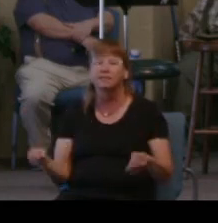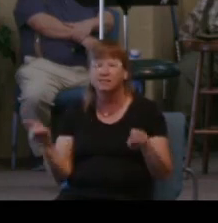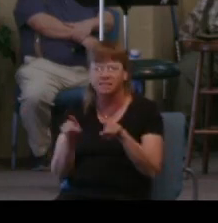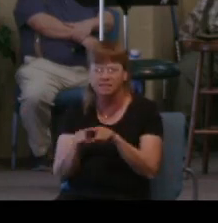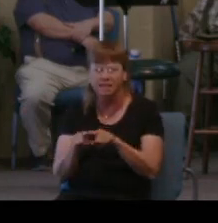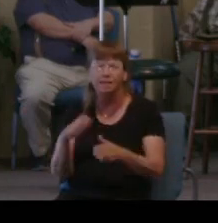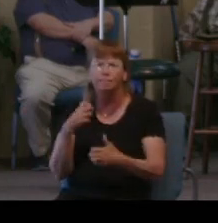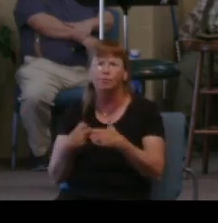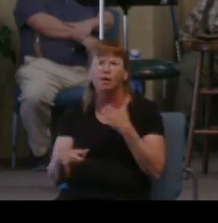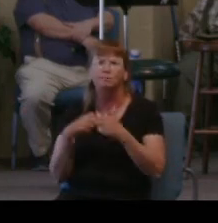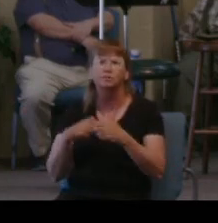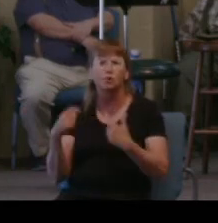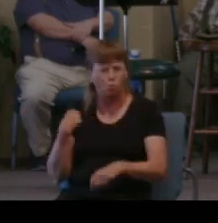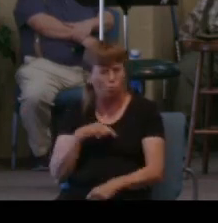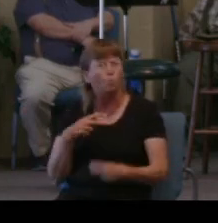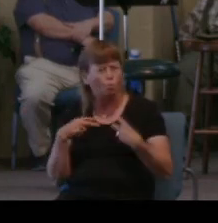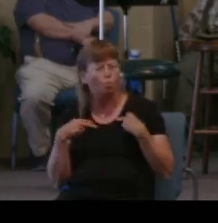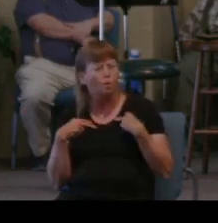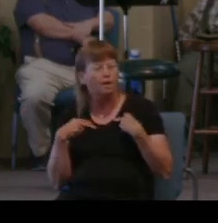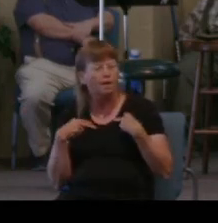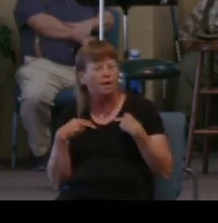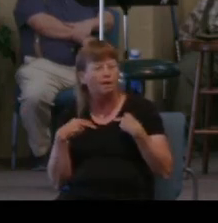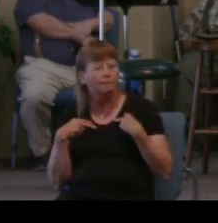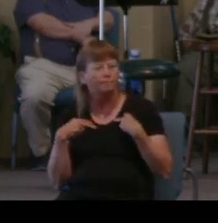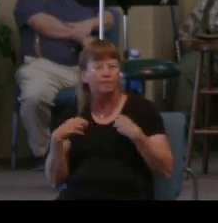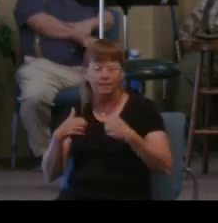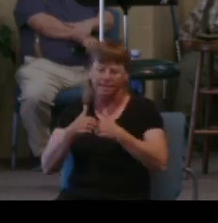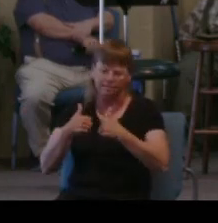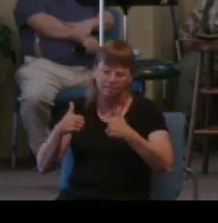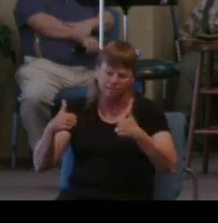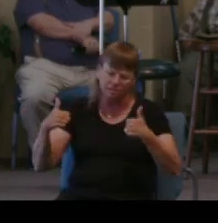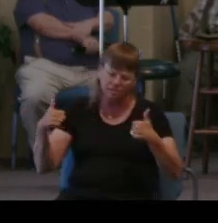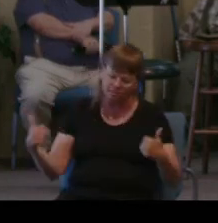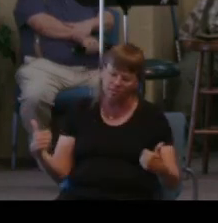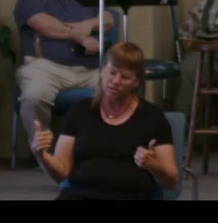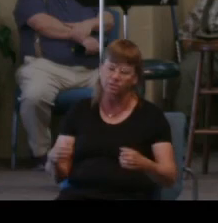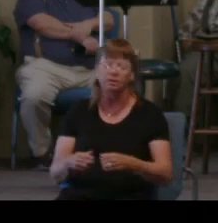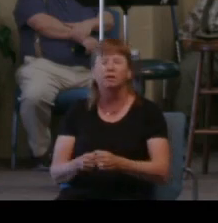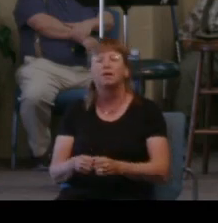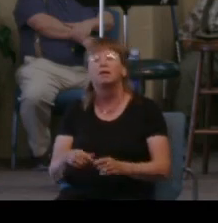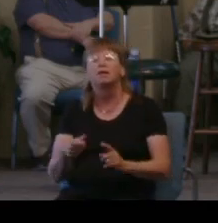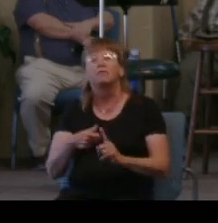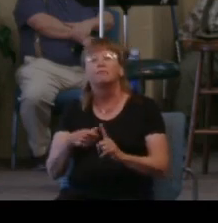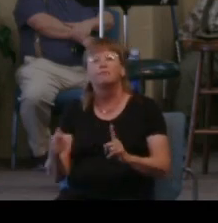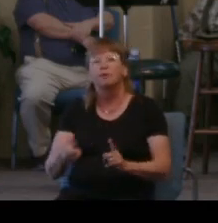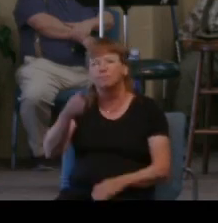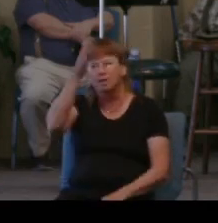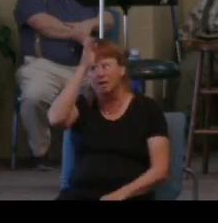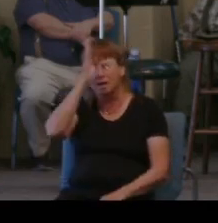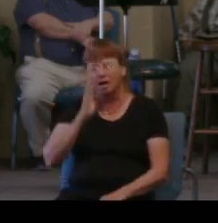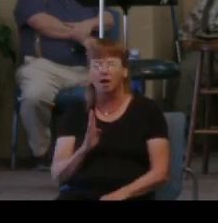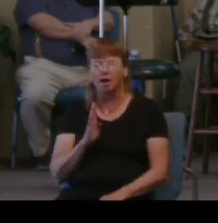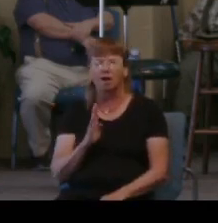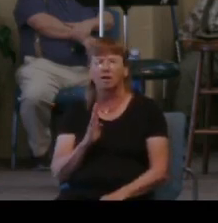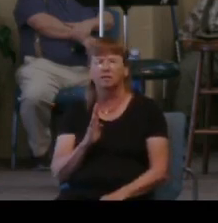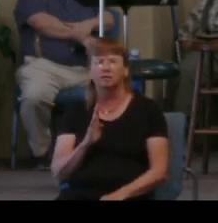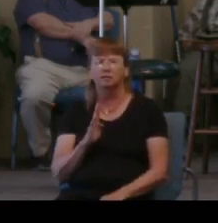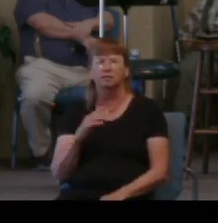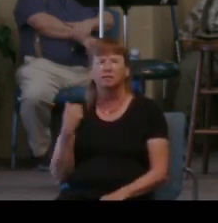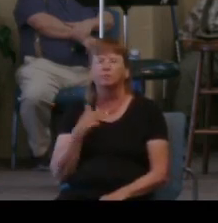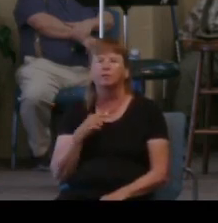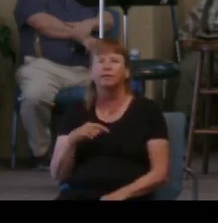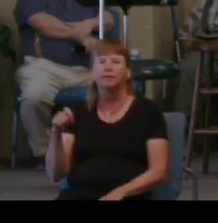they're separated from God if they don't have that personal relationship. And so when we take students, they always come back with a greater heart for God.